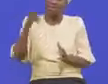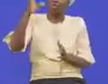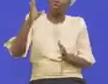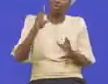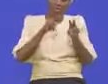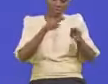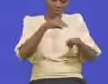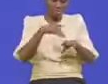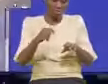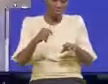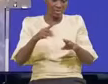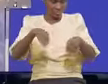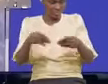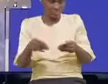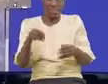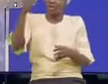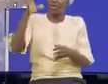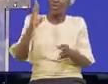Maupo nana.